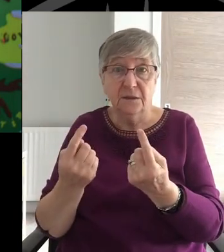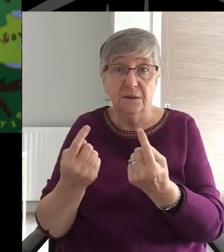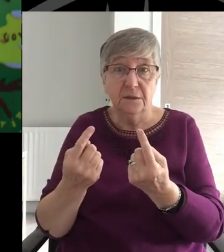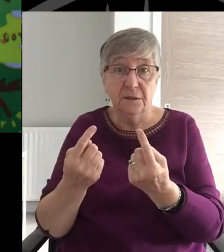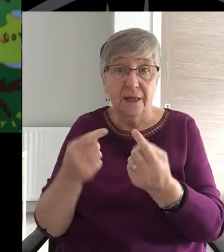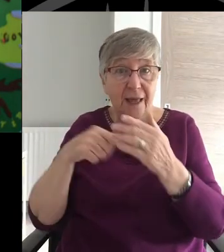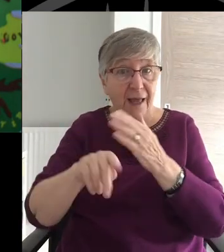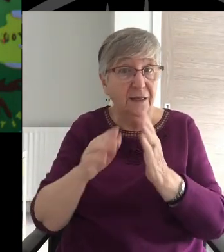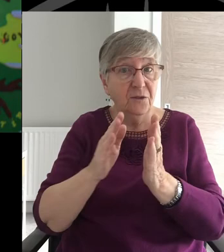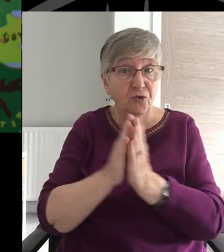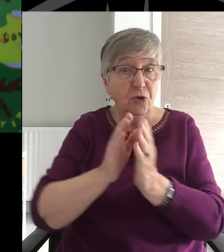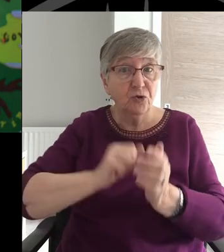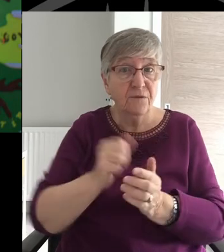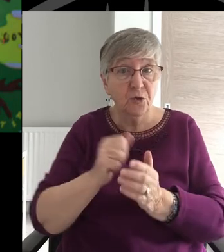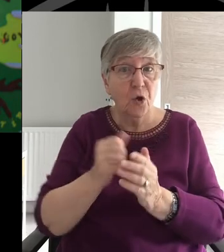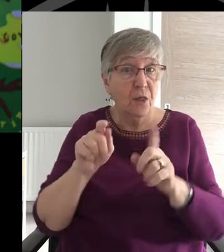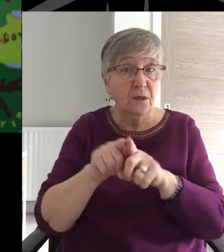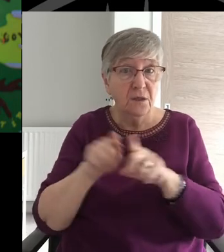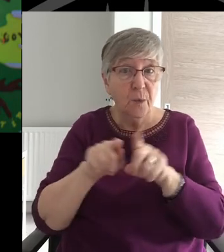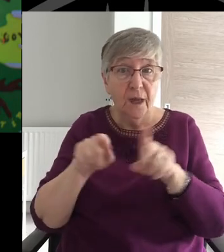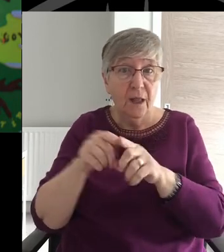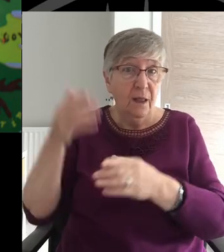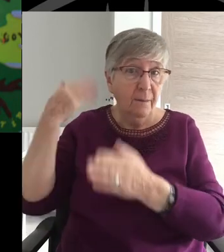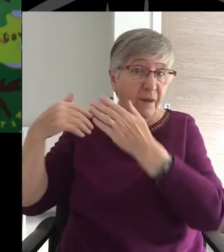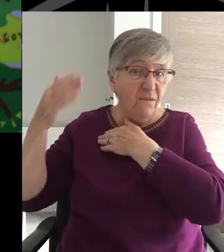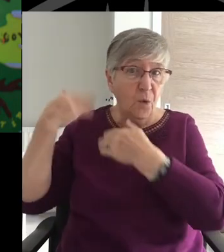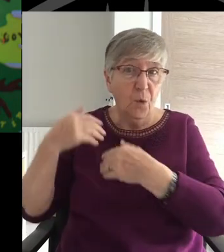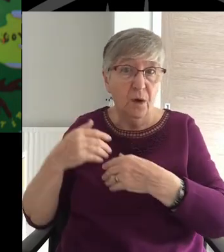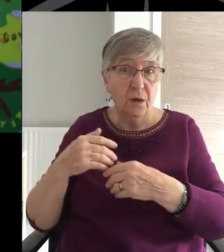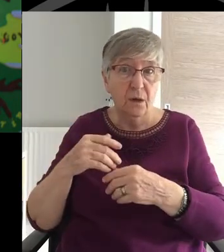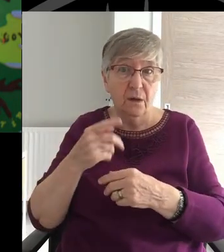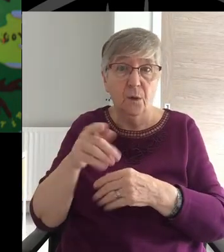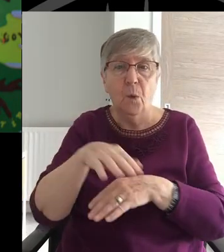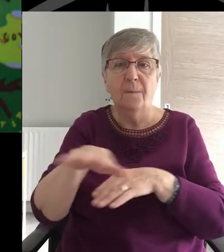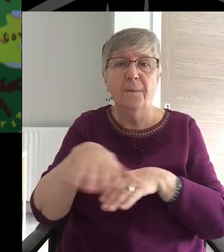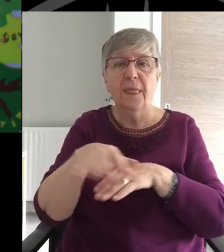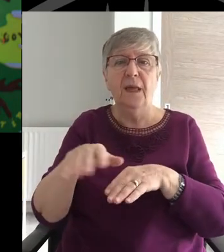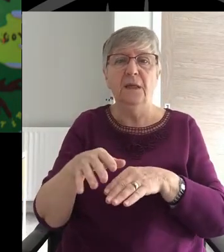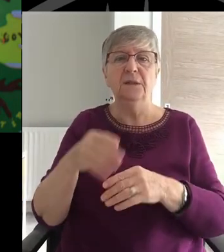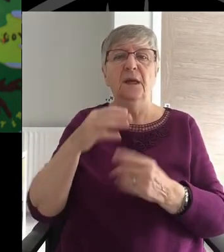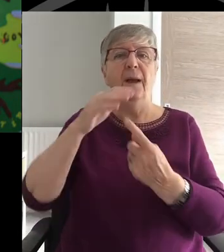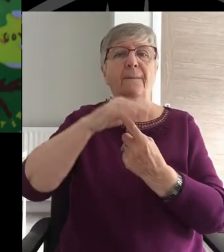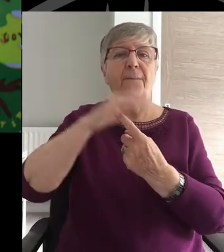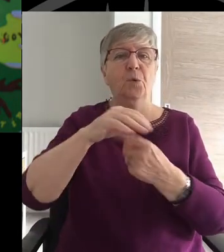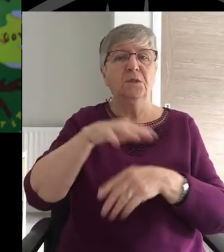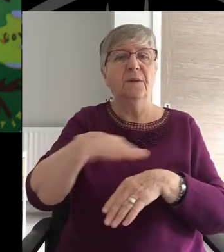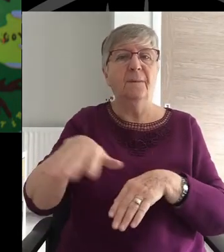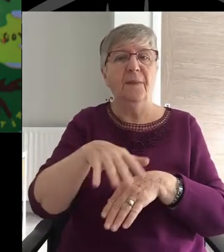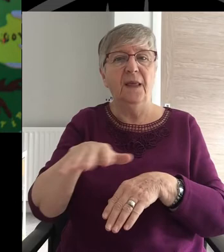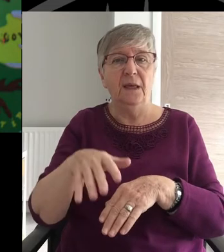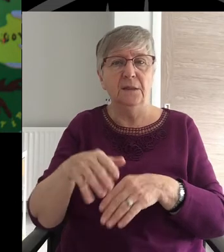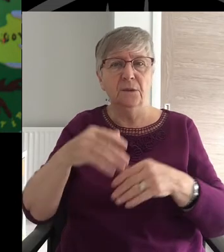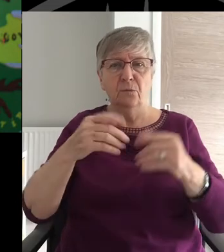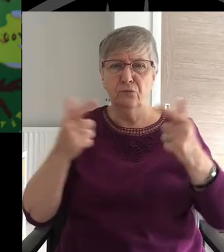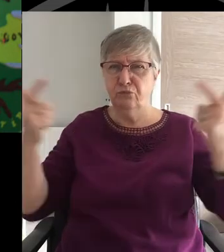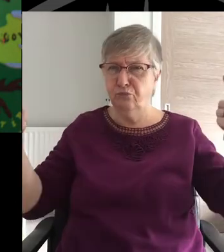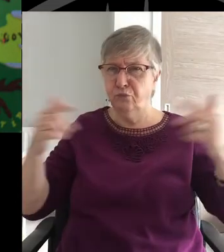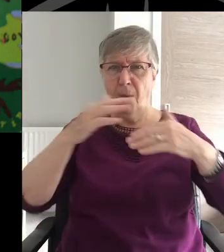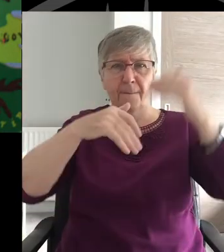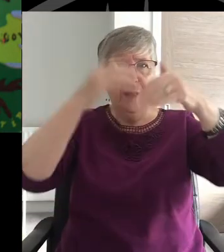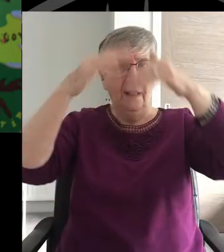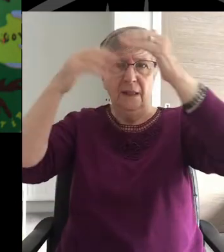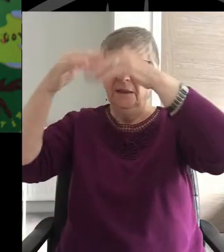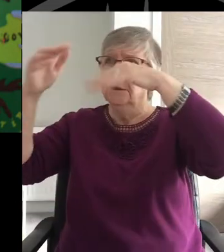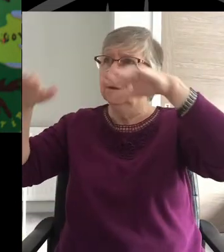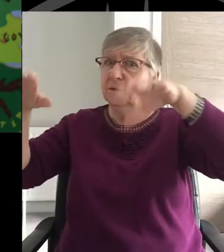that the Kirk hung on to for so many years. Its place at the top table, its buildings right, left and center,